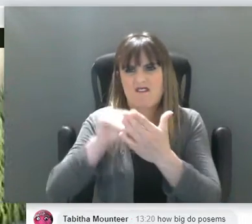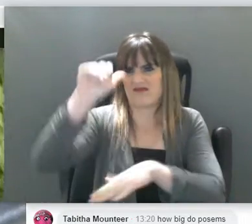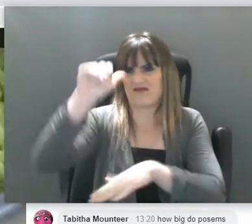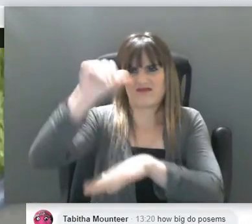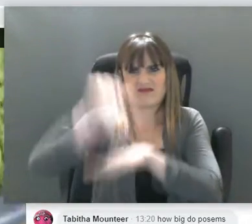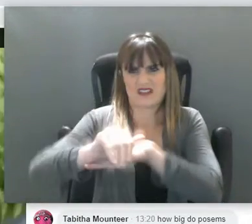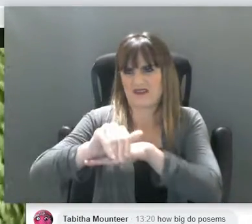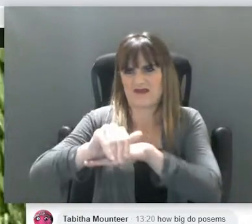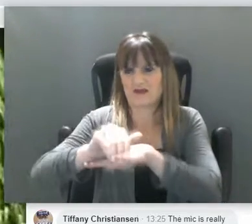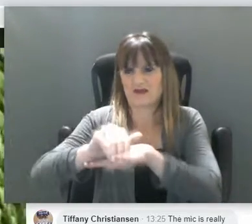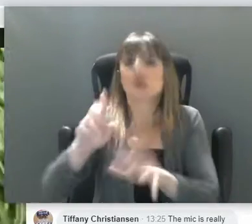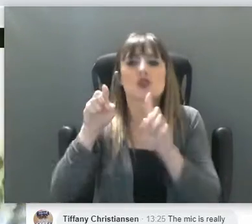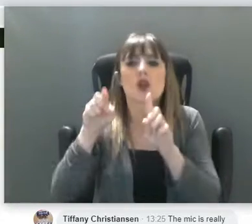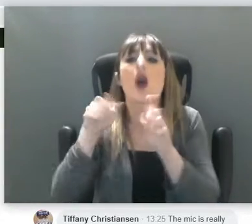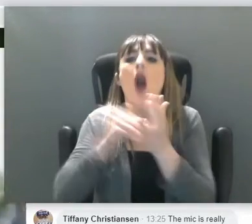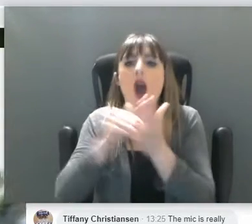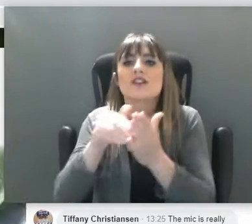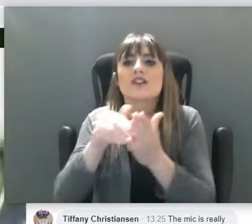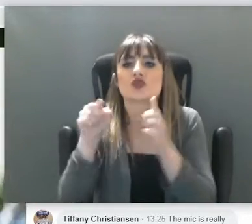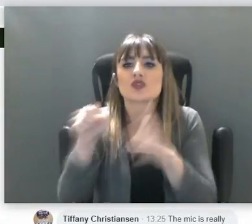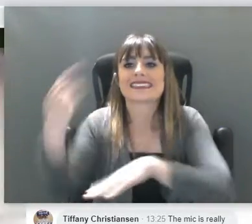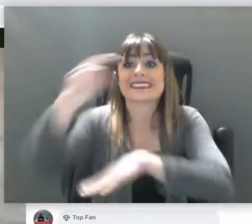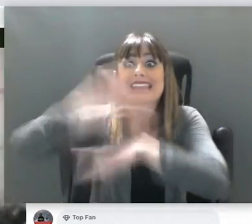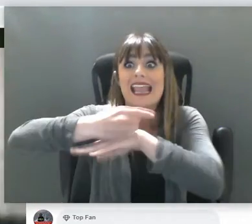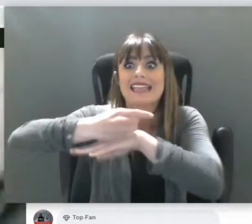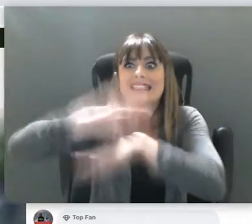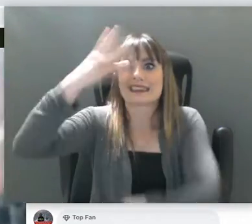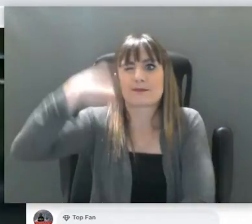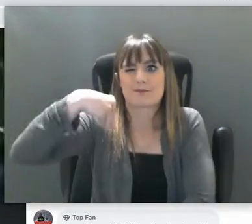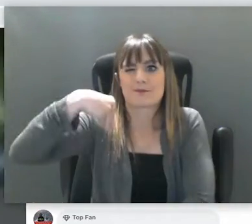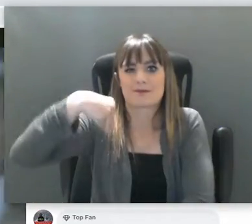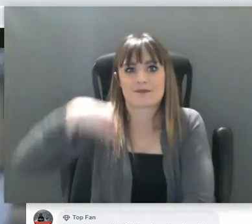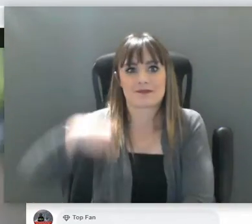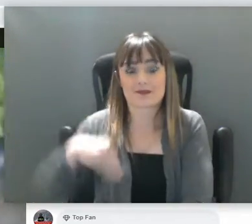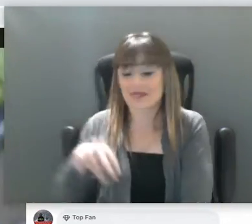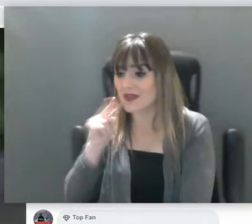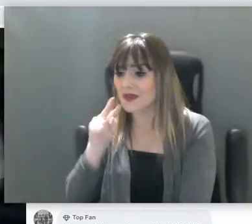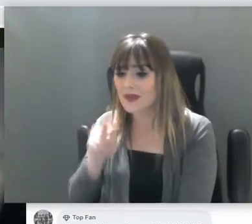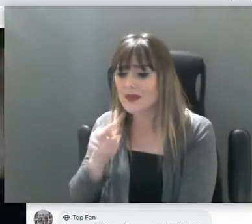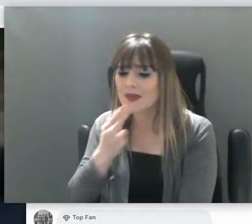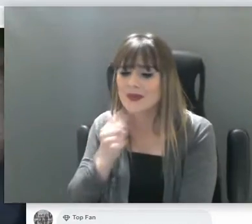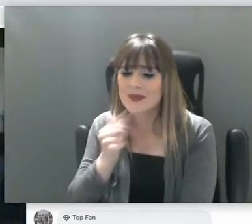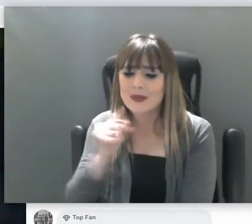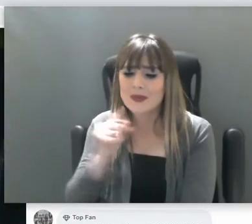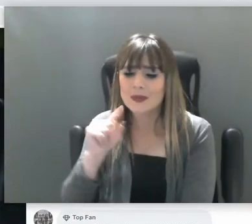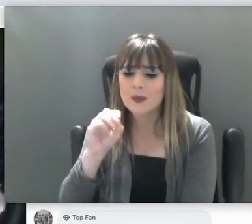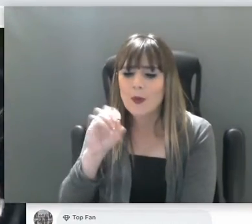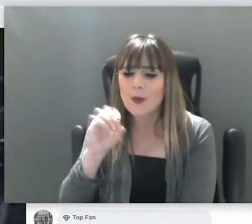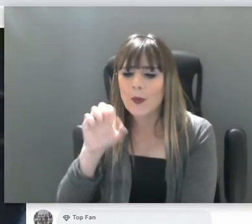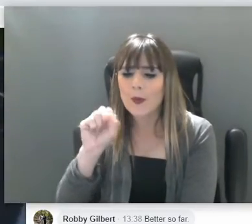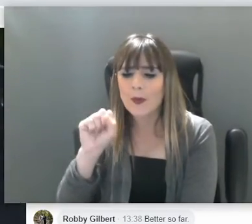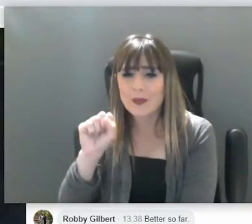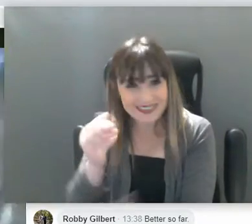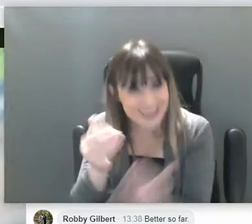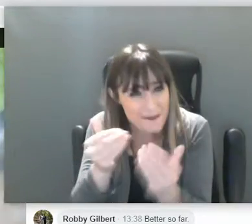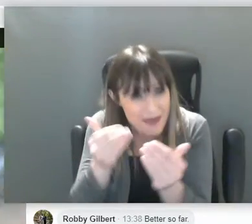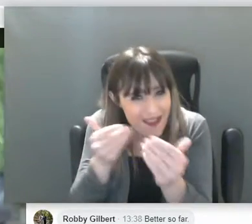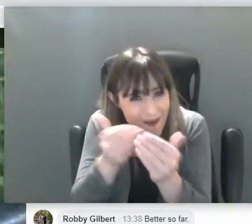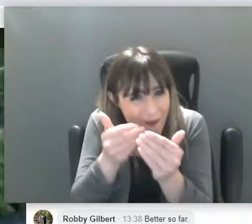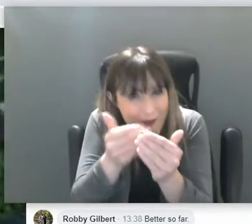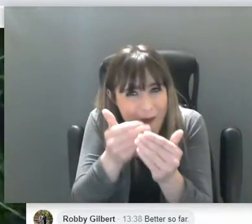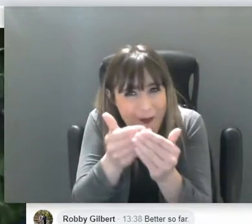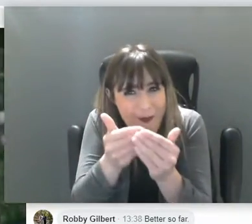that those, are they not adorable? Are you napping? Oh, you want to get closer? Here, good. Get your little snout right up there.